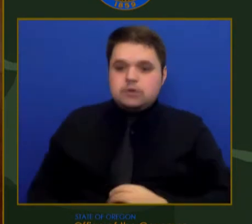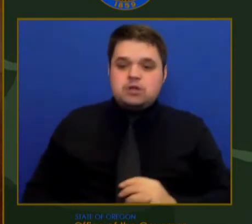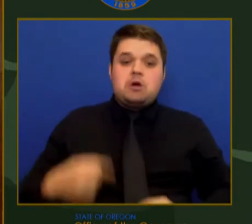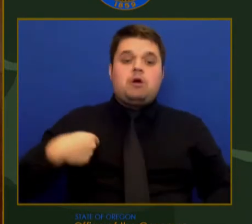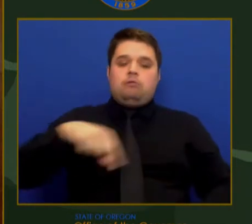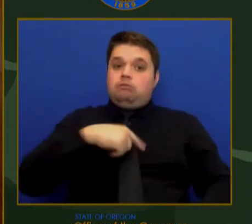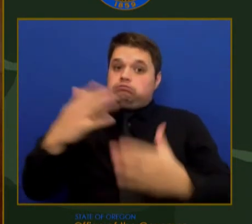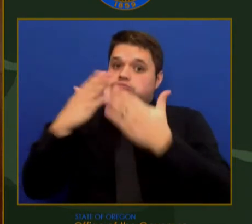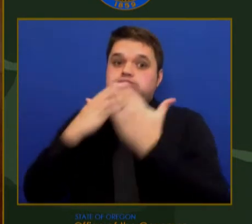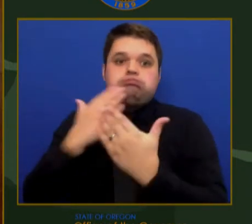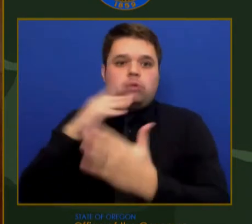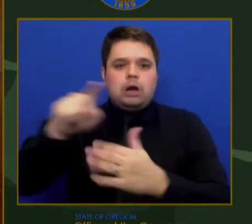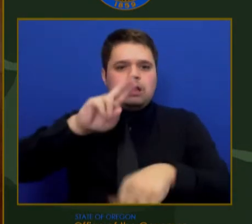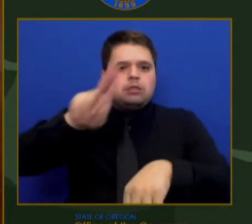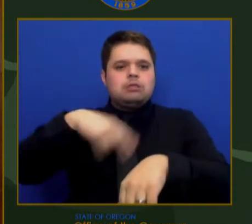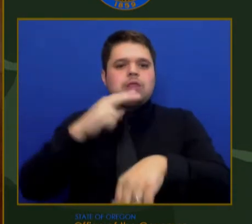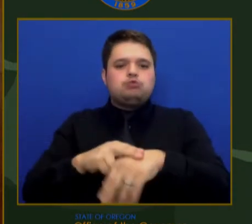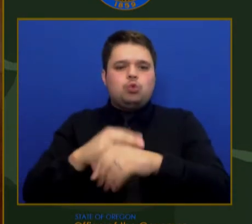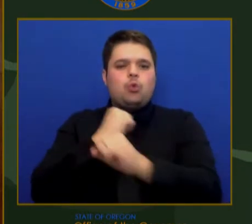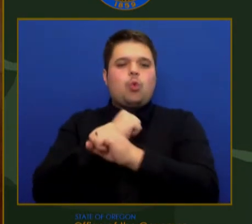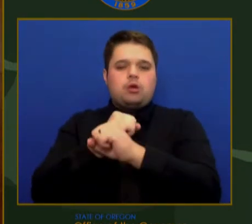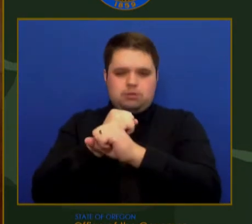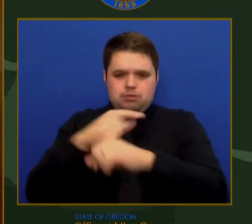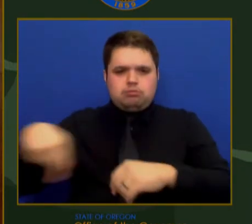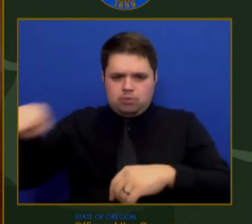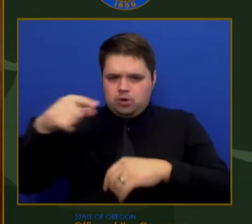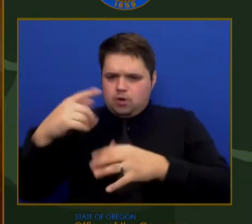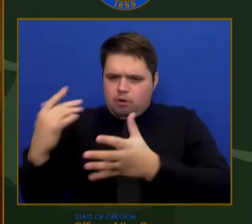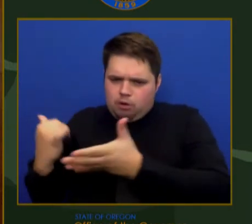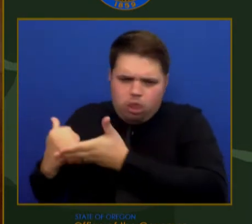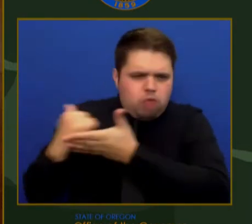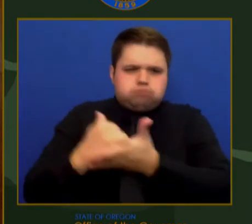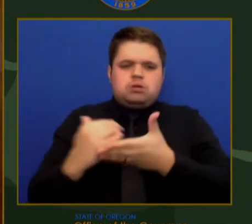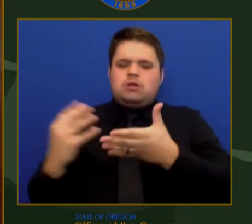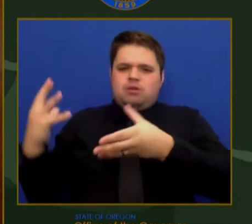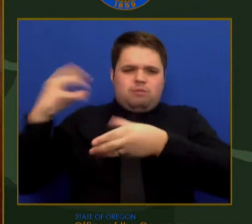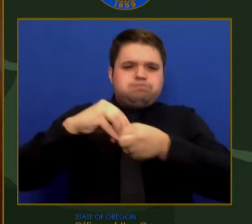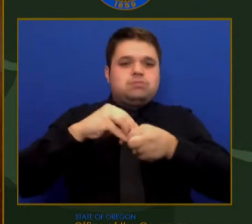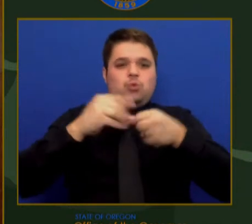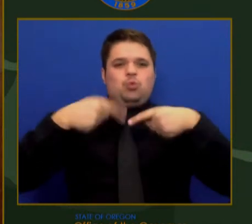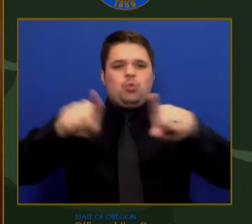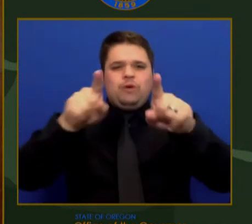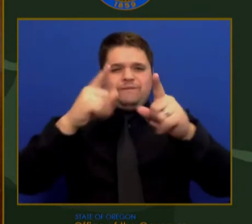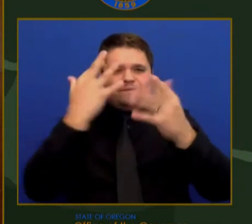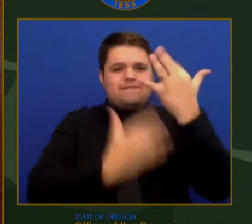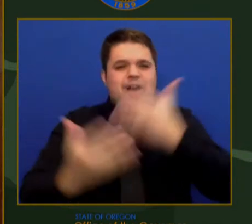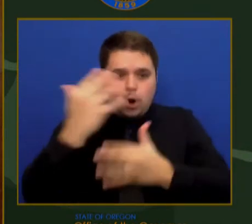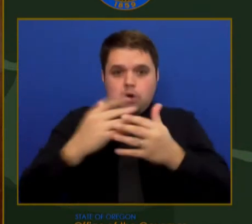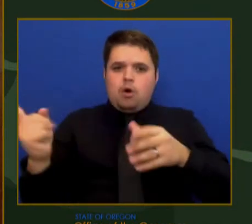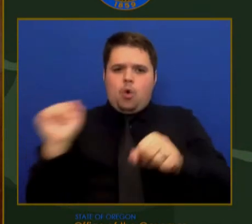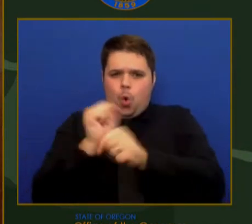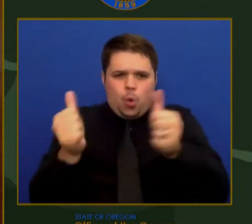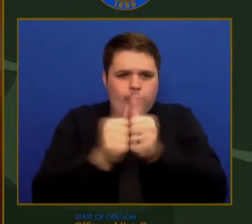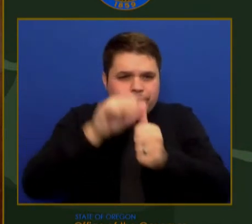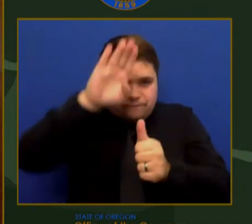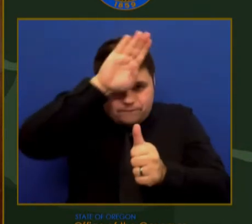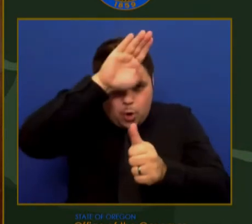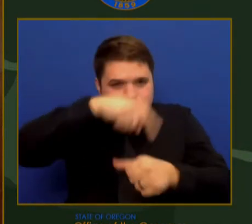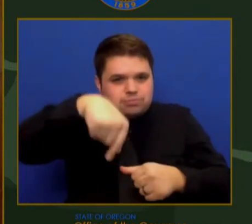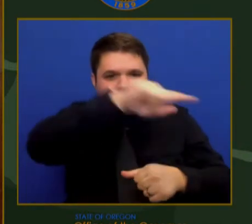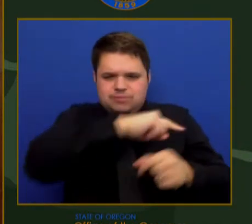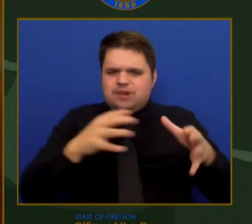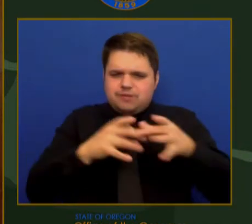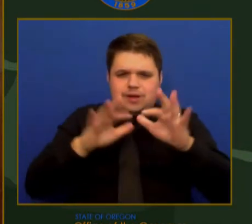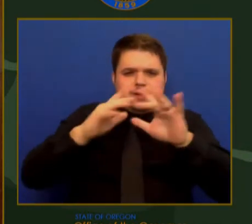evacuate people during emergencies, and our first responders for stepping up. We are so grateful that you